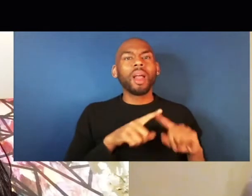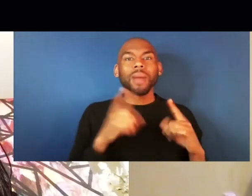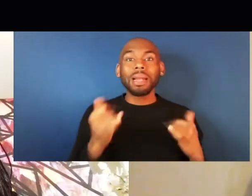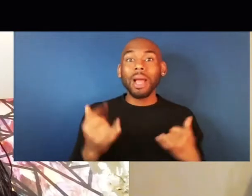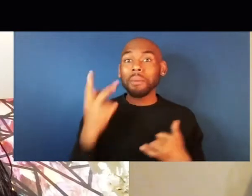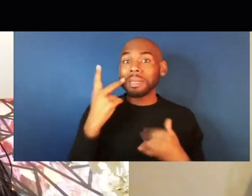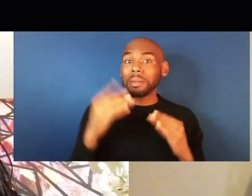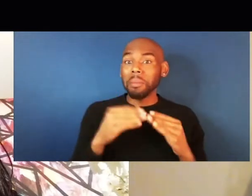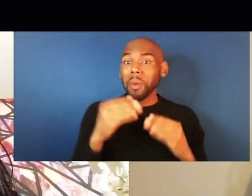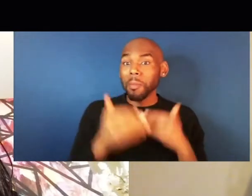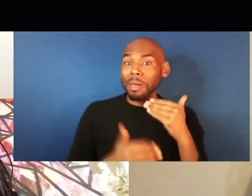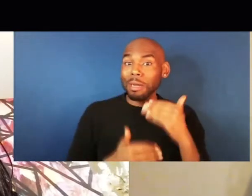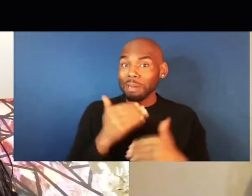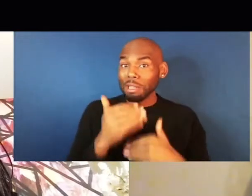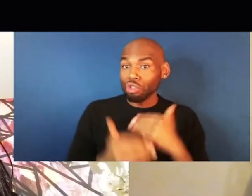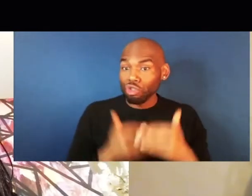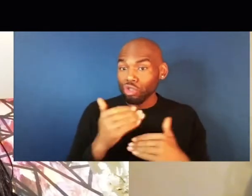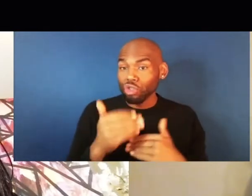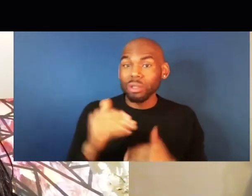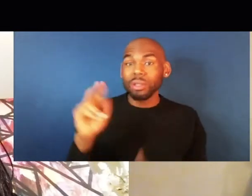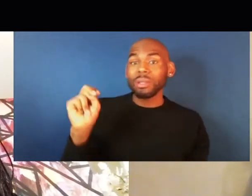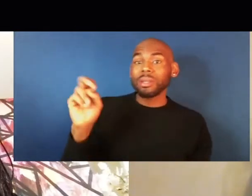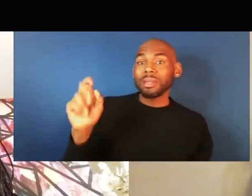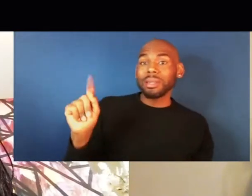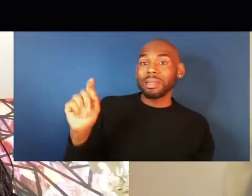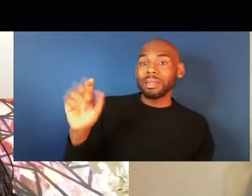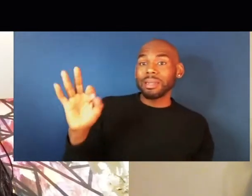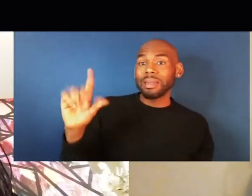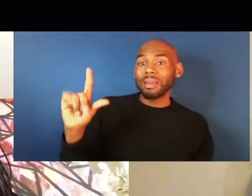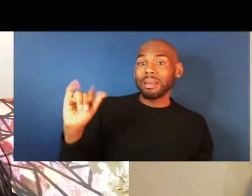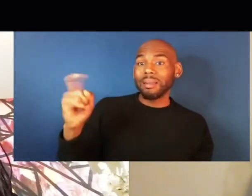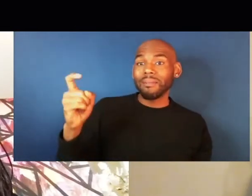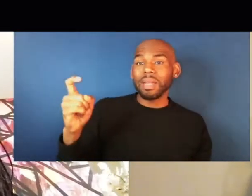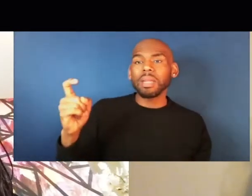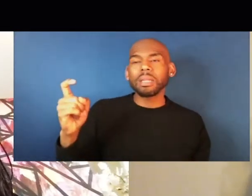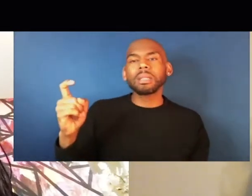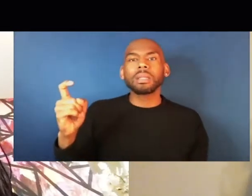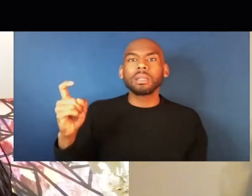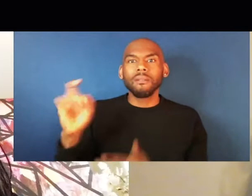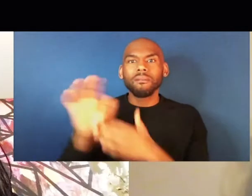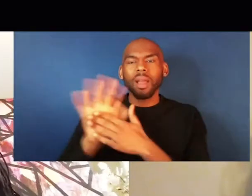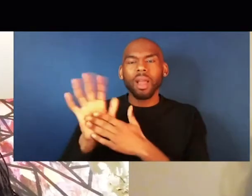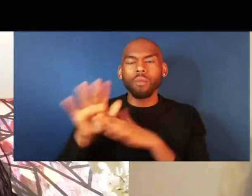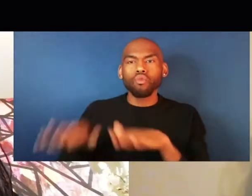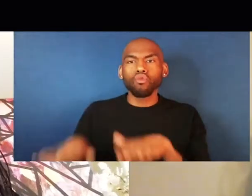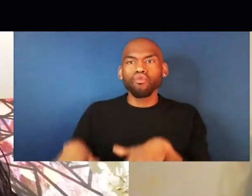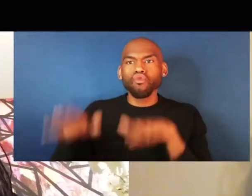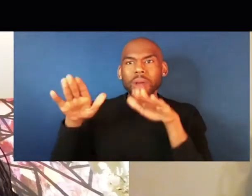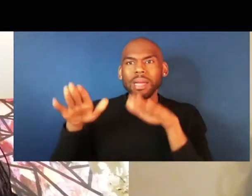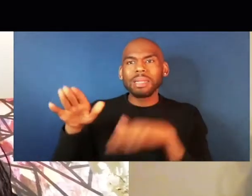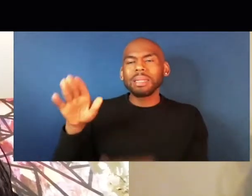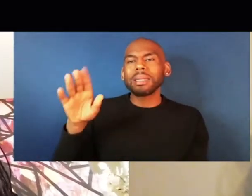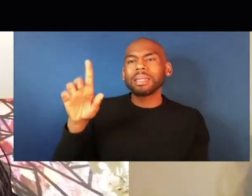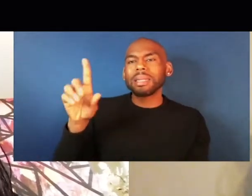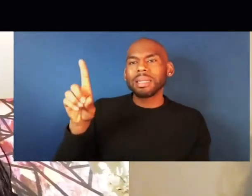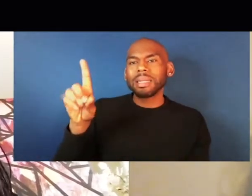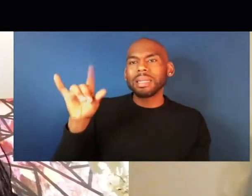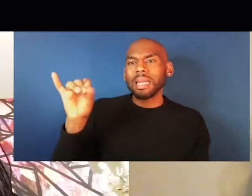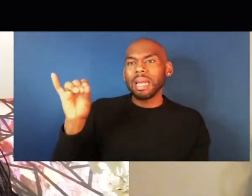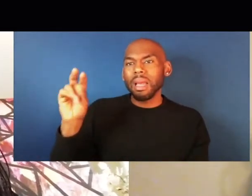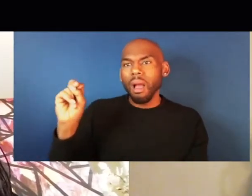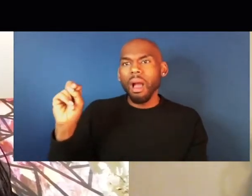more progression, especially the Netflix film Raising Dion. I think Michael B. Jordan had